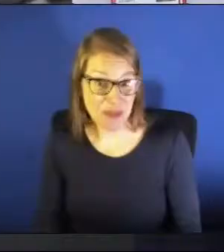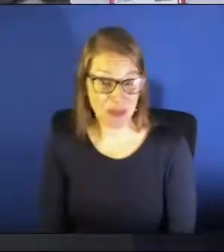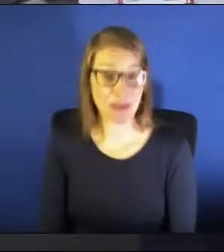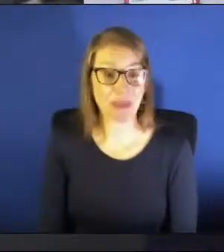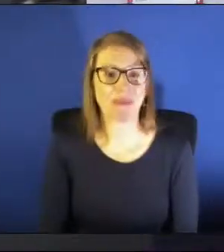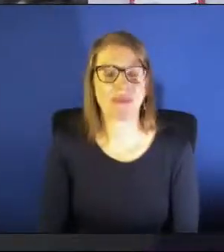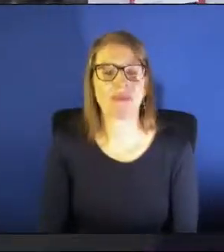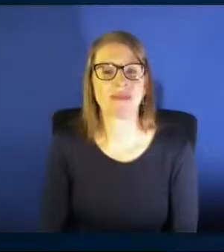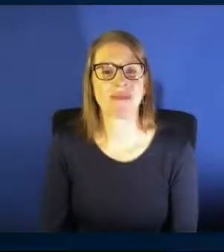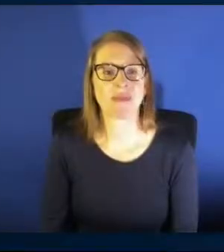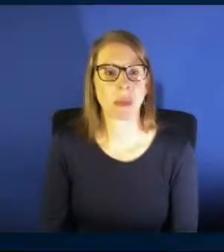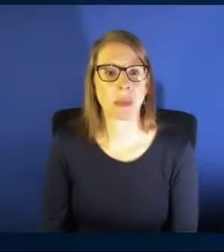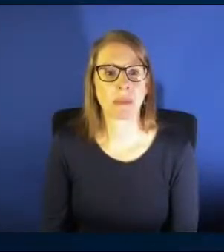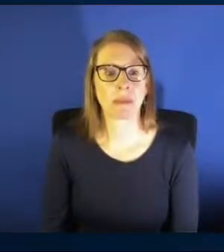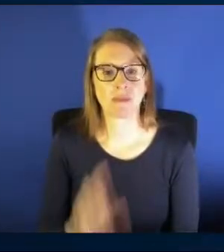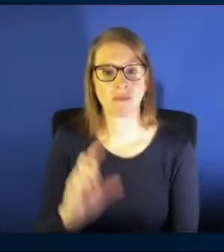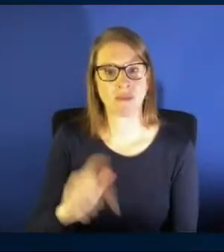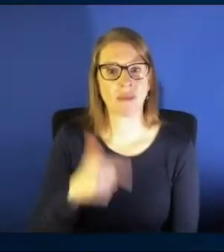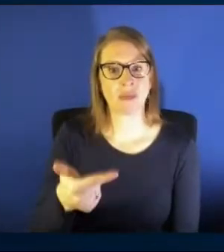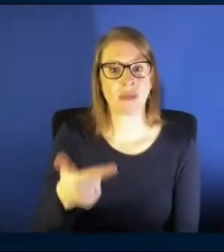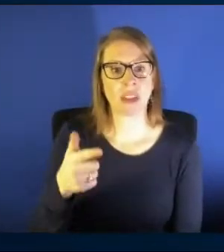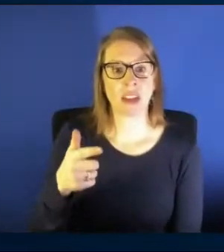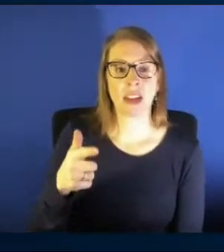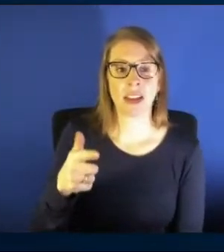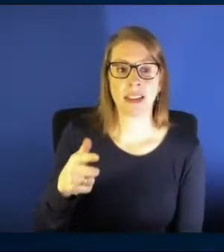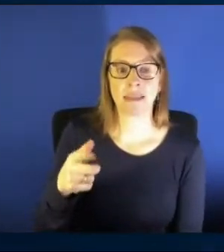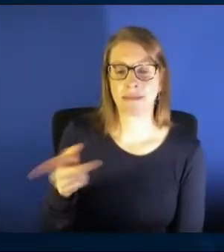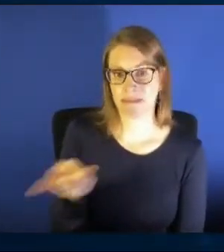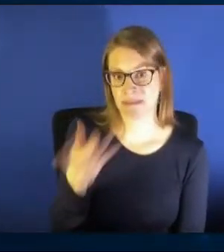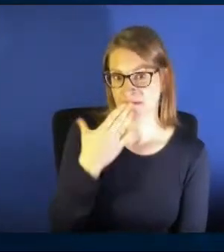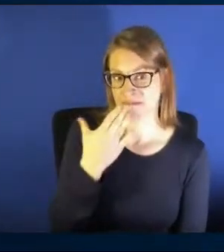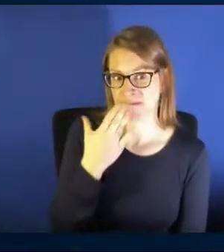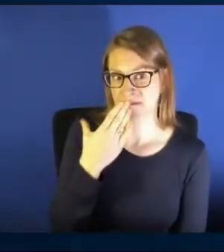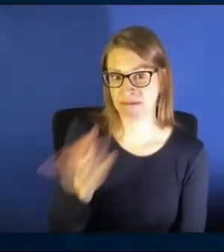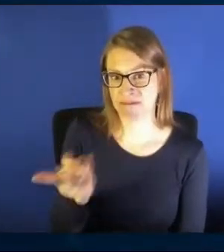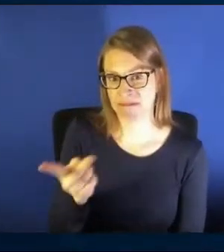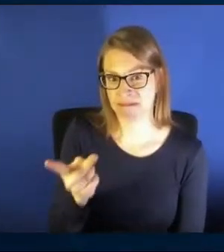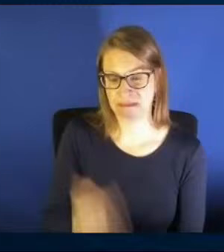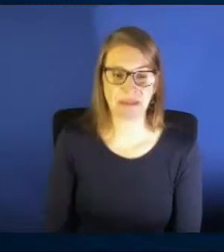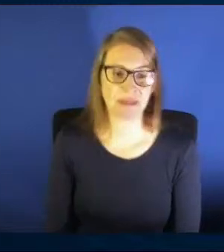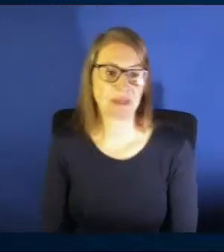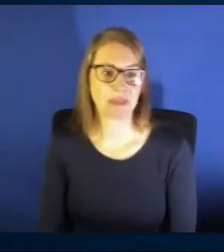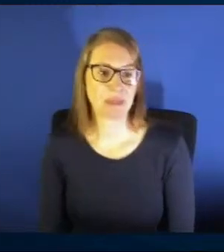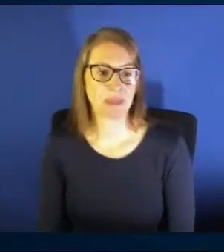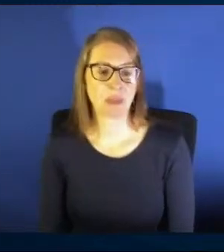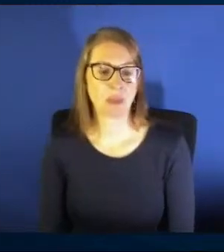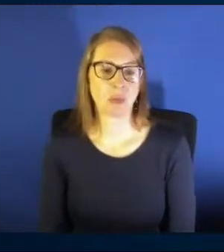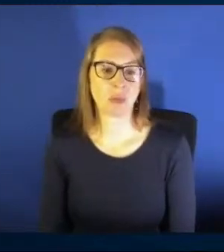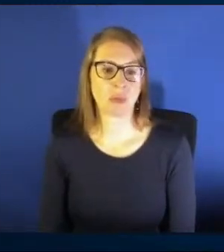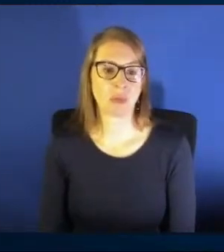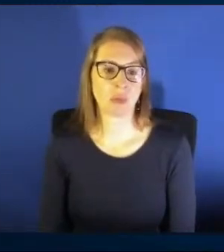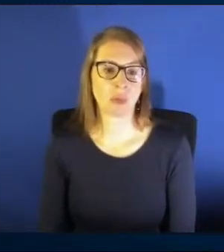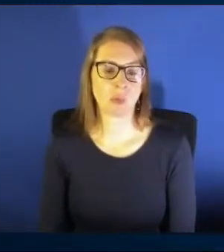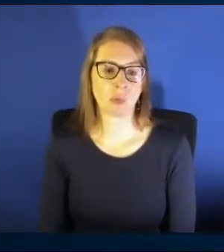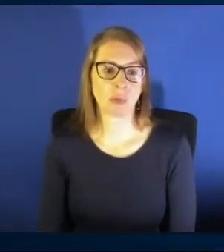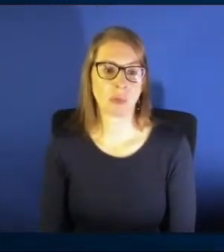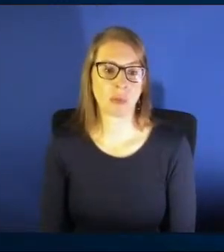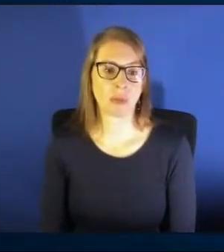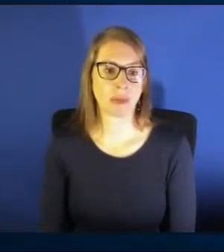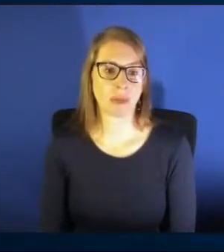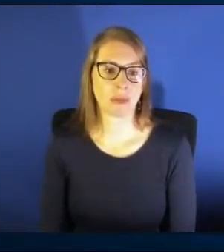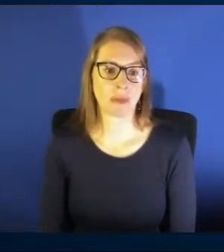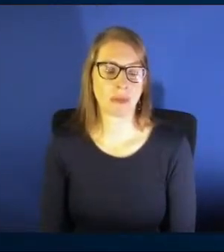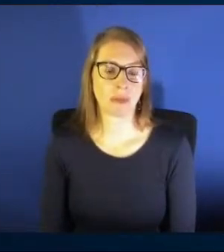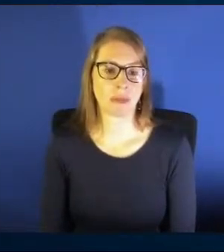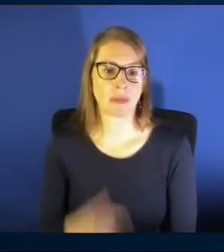Ryan? Jess? All right, Ryan, Dana, Alexis, thank you so much for joining us out there this morning. And Dr. Linski, Oh, I got to get back on the treadmill.